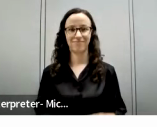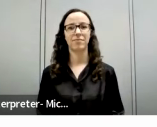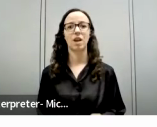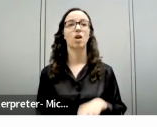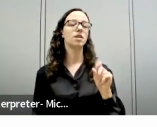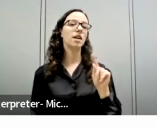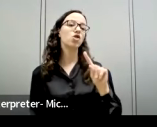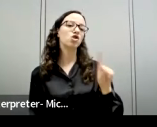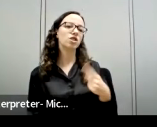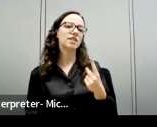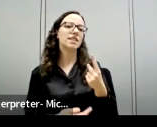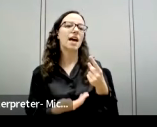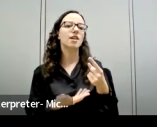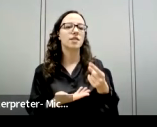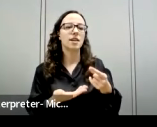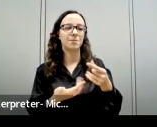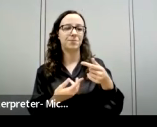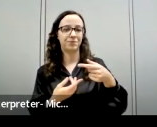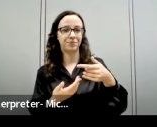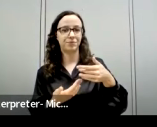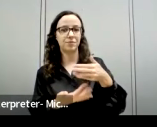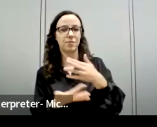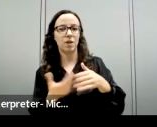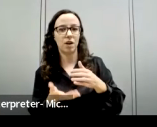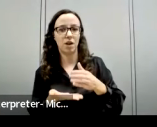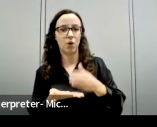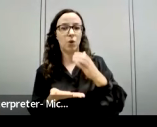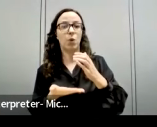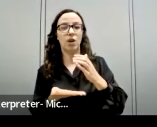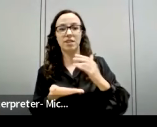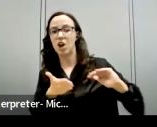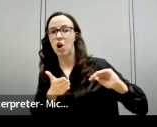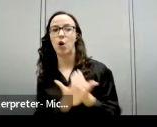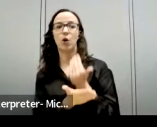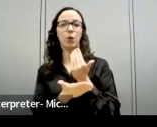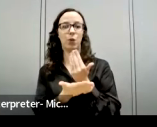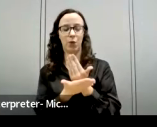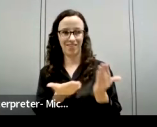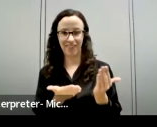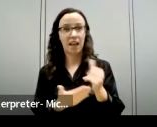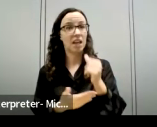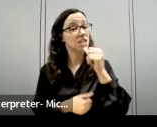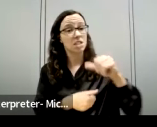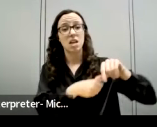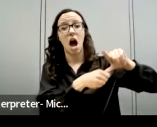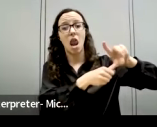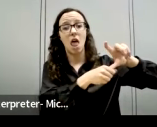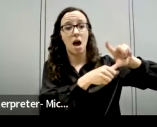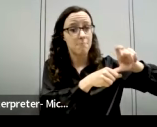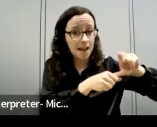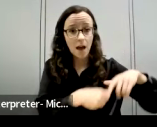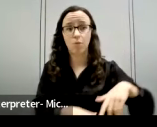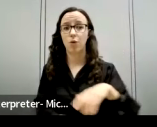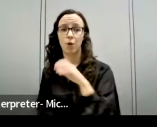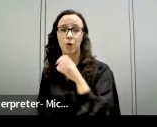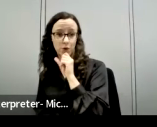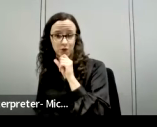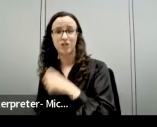Maybe just that the smoothie is a whole new, brand new thing that isn't a pineapple or an orange. But yeah, it's